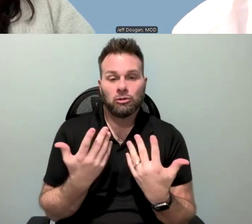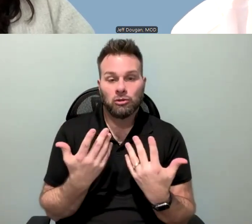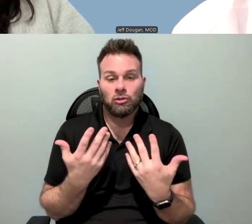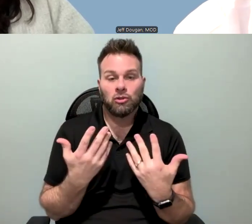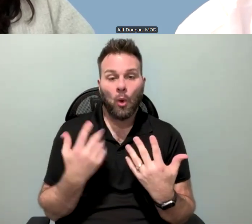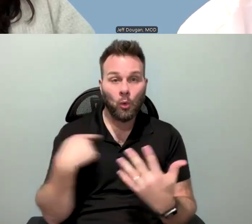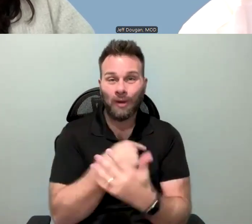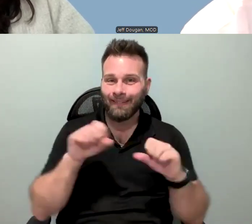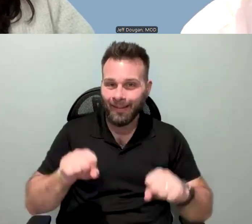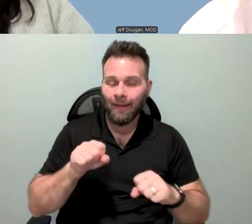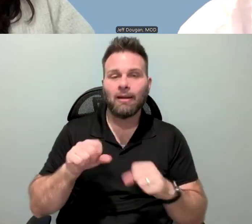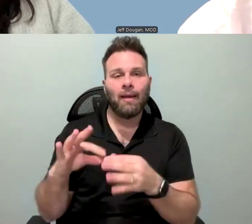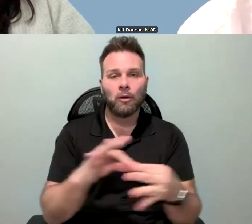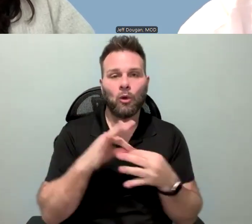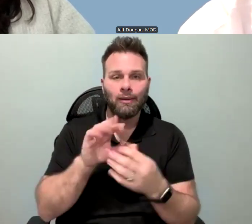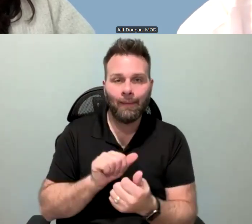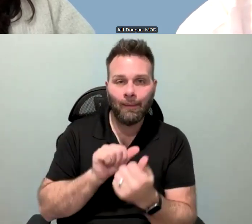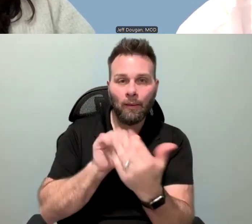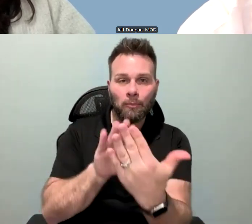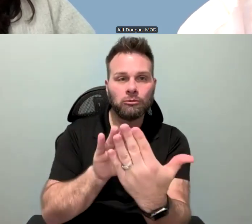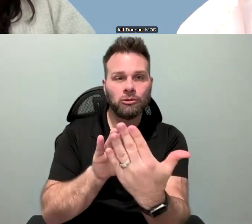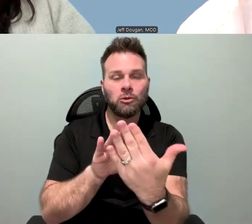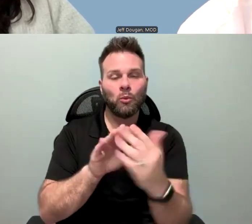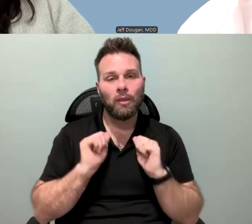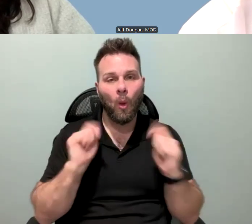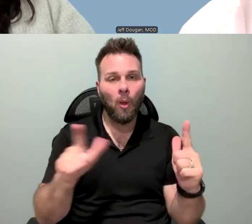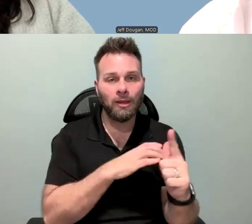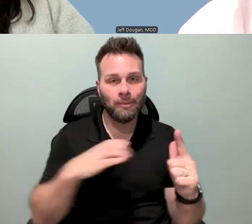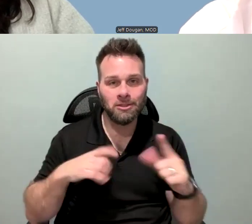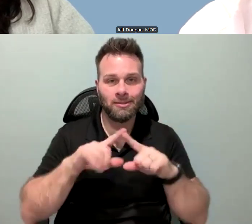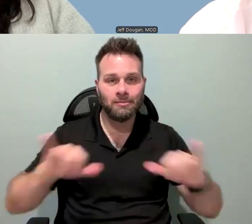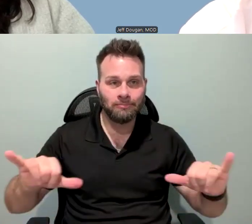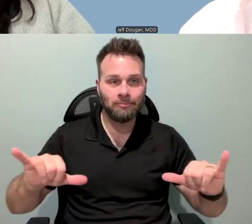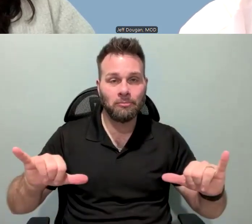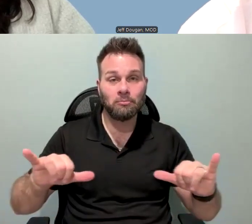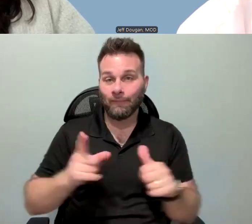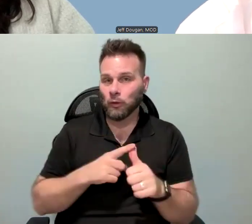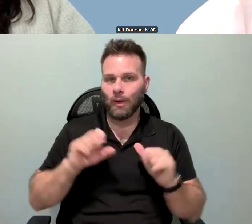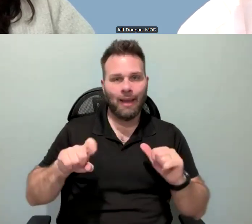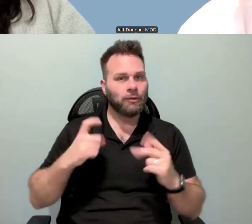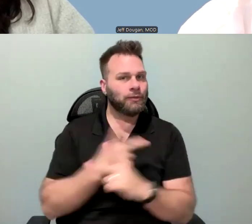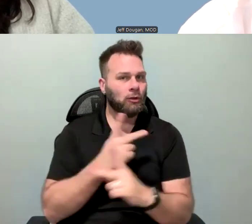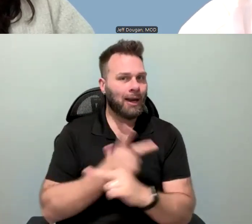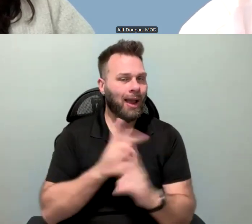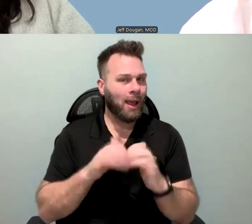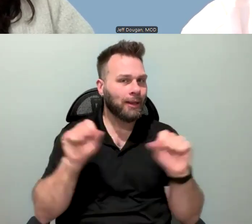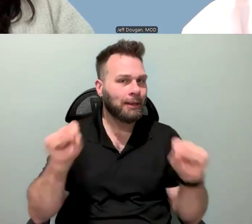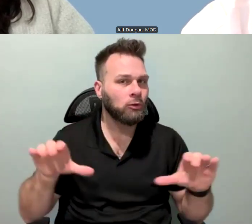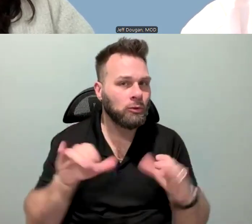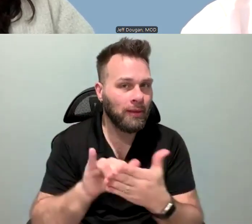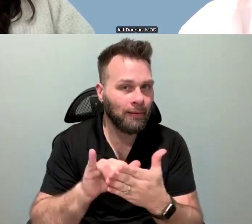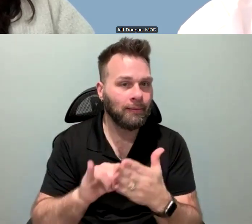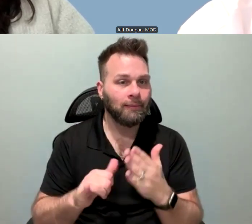effort of communicating with all the commissions kind of all at once, we just need to figure out where we land with that and how we can do that